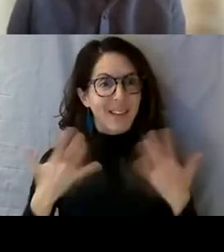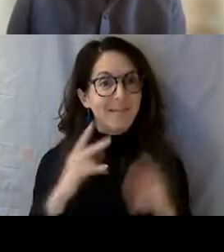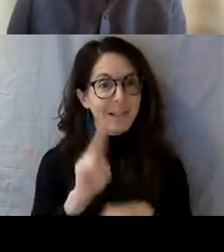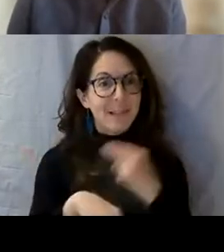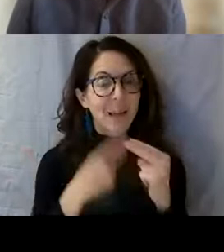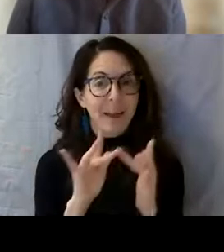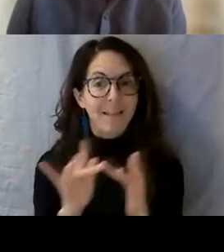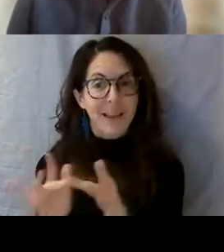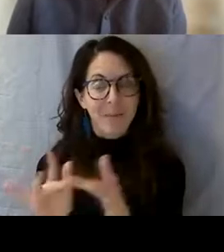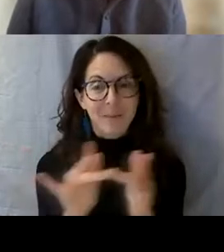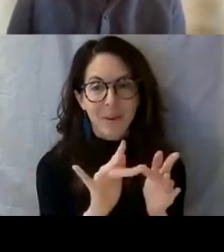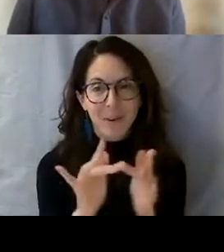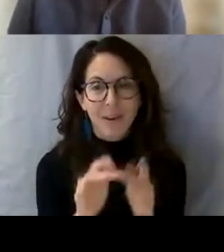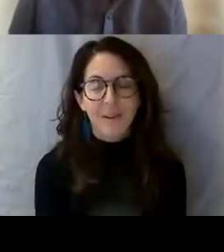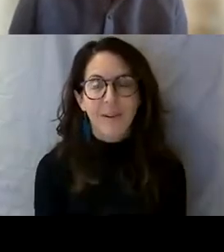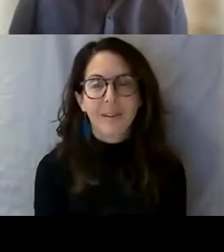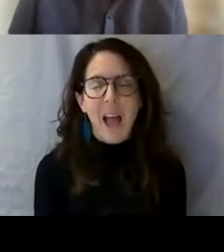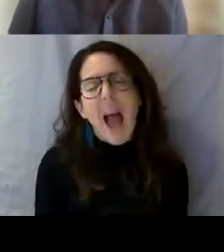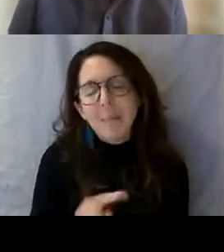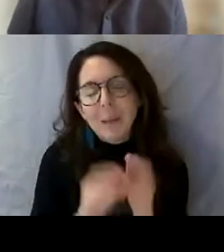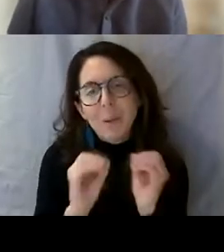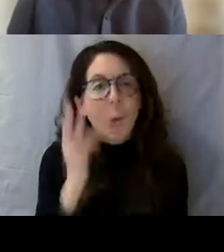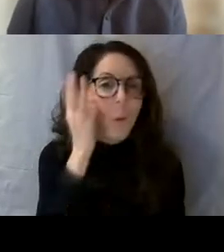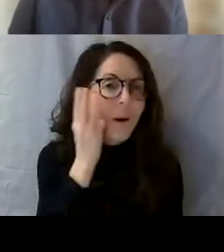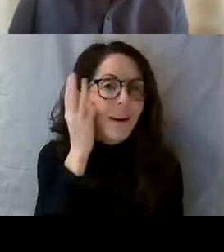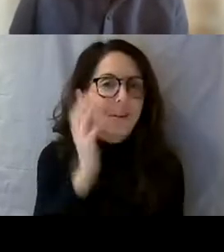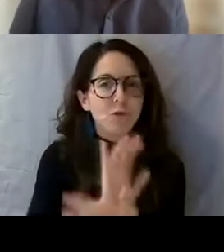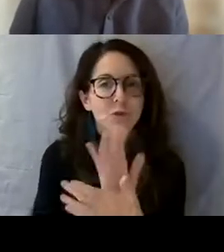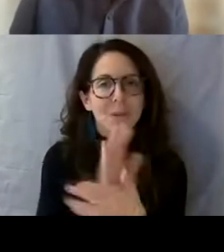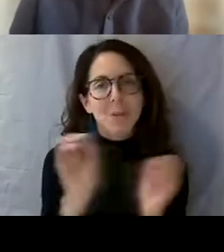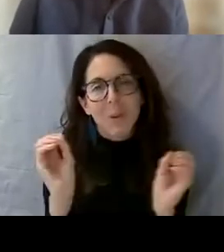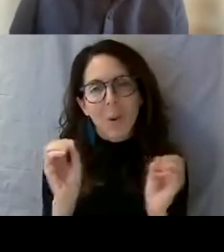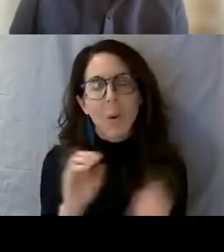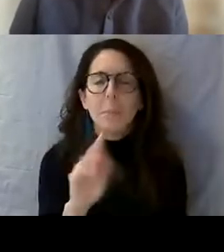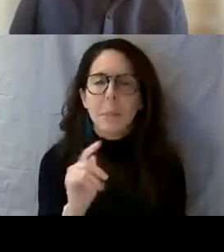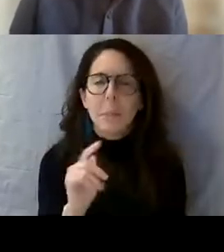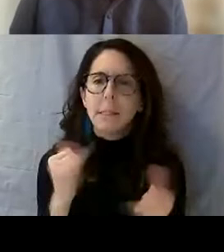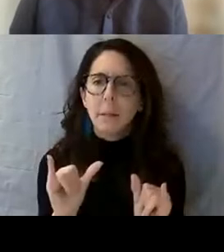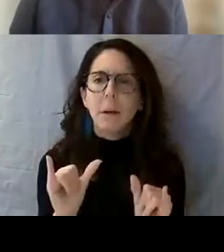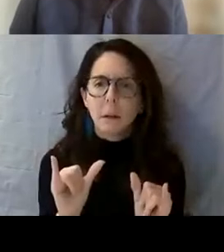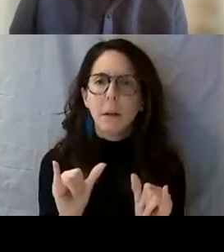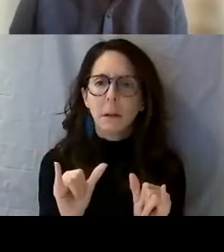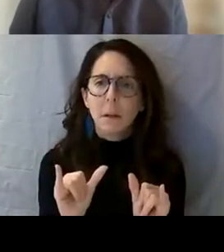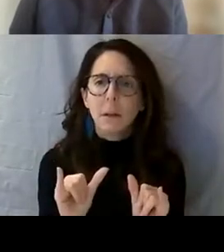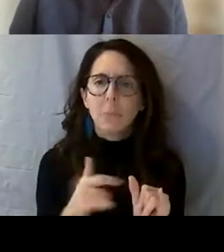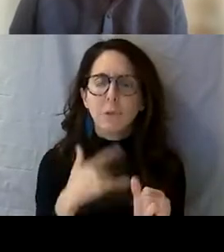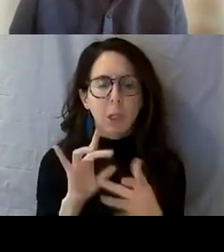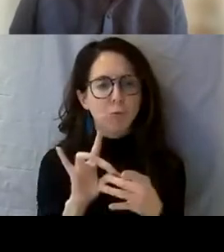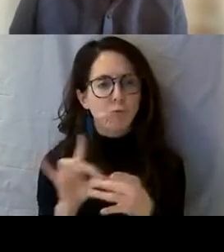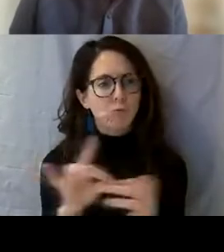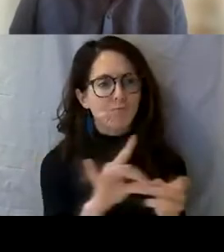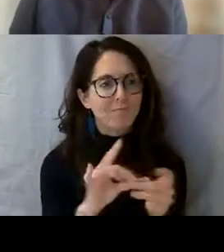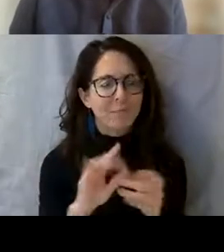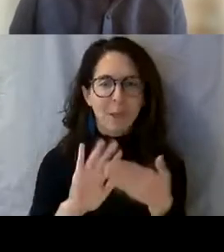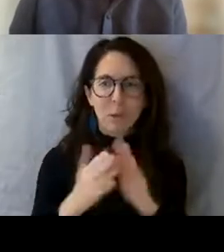before, it lacks the wine and cheese. But I think we've managed to maintain a sense of community through these